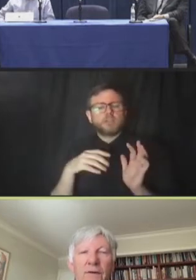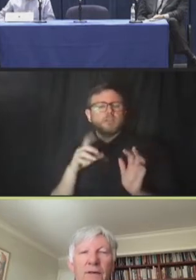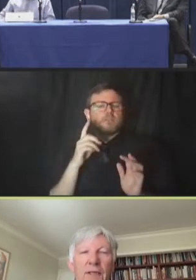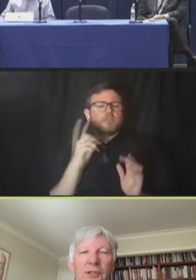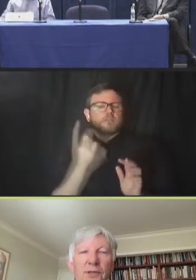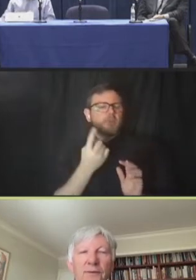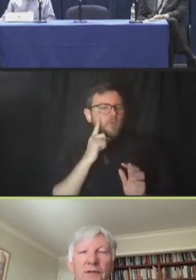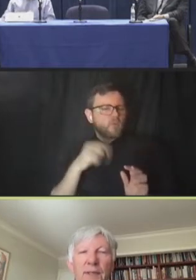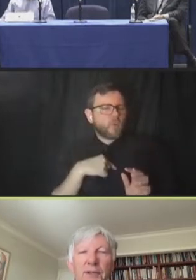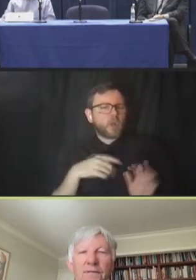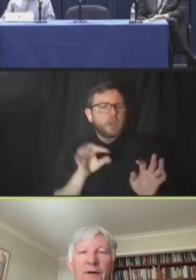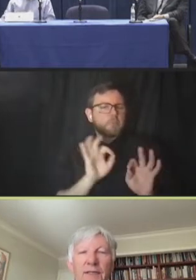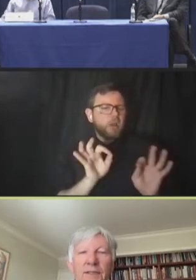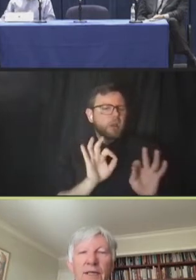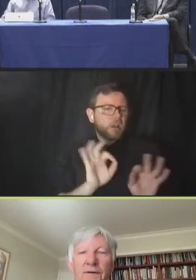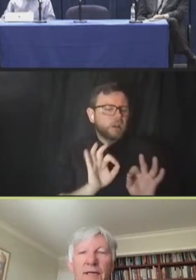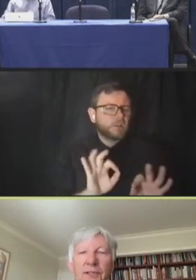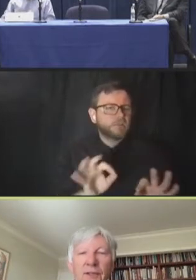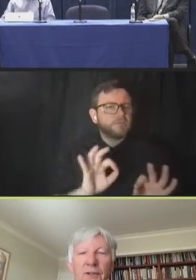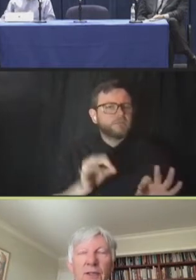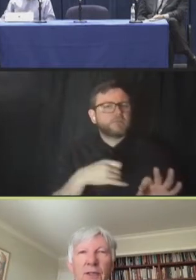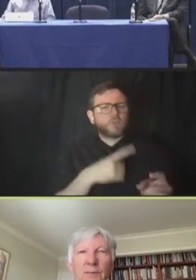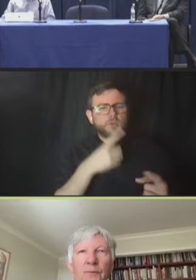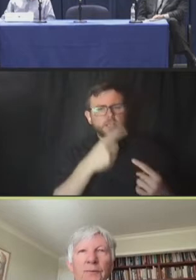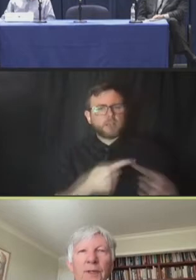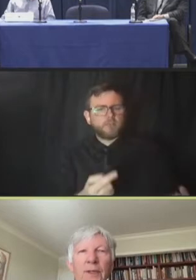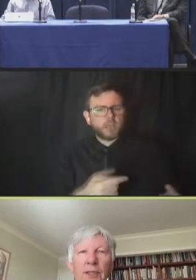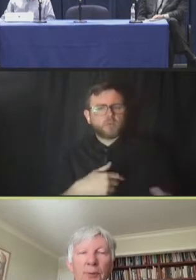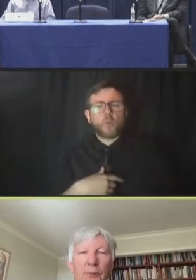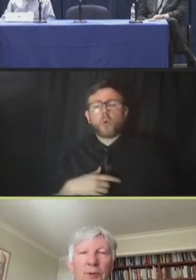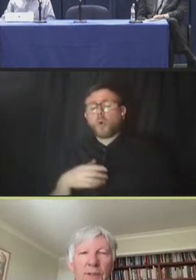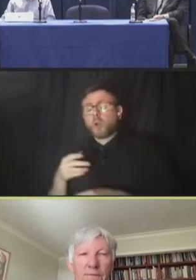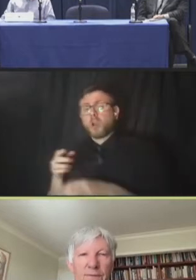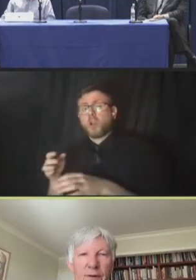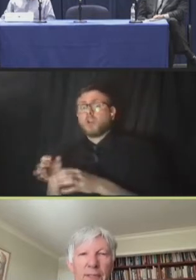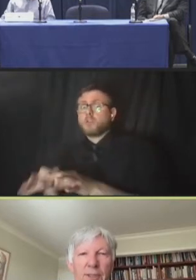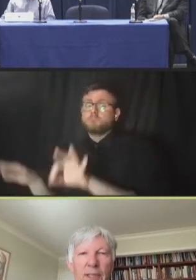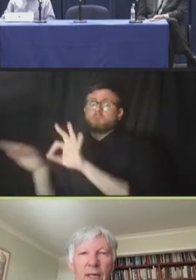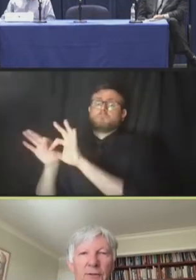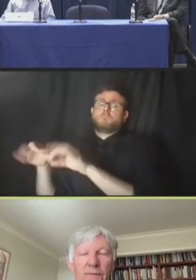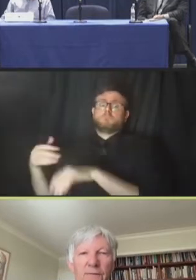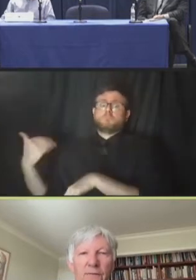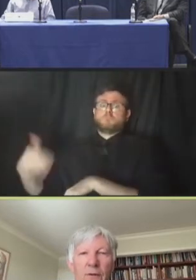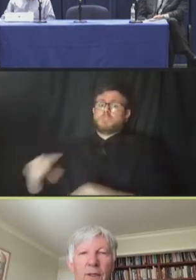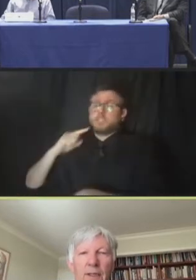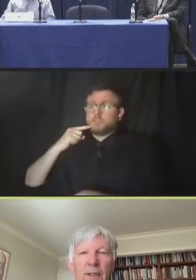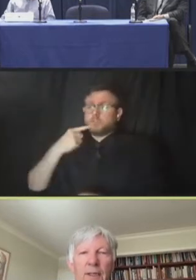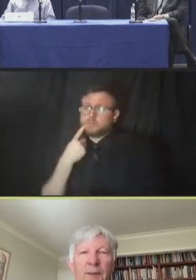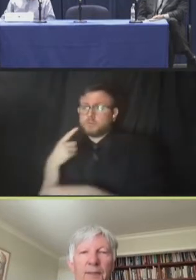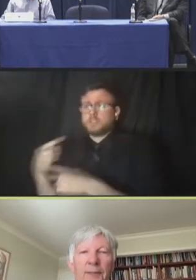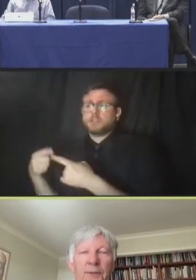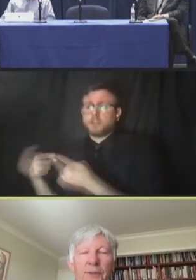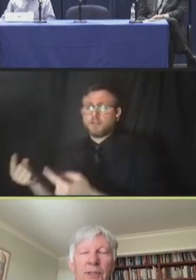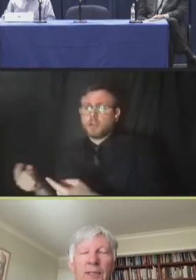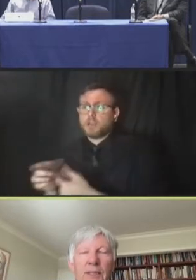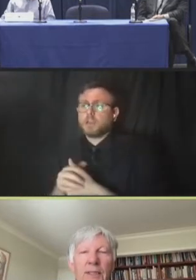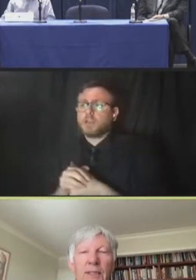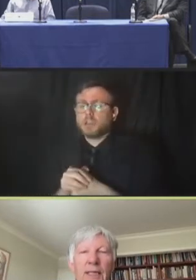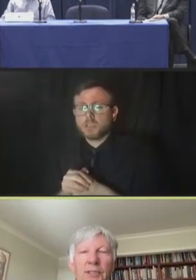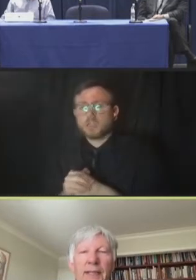effect for description of major side effects. But when we look at the proportion of variance accounted for in